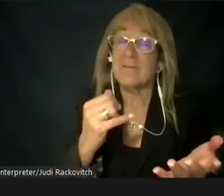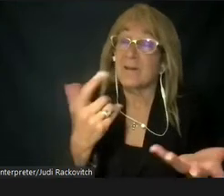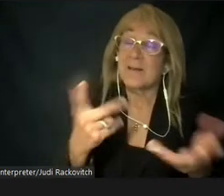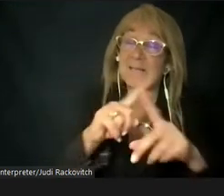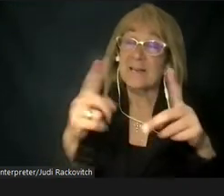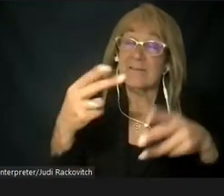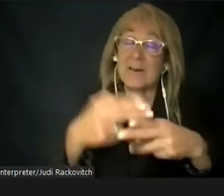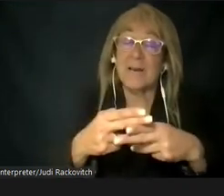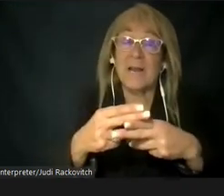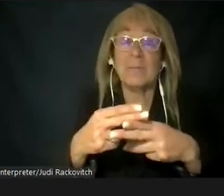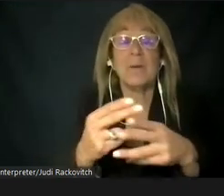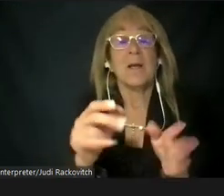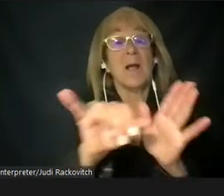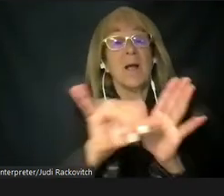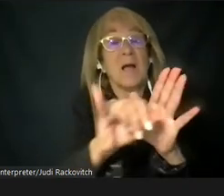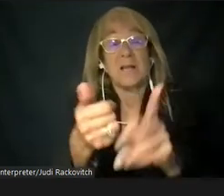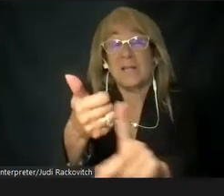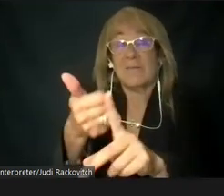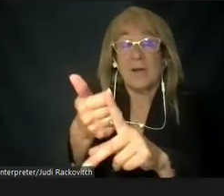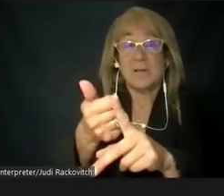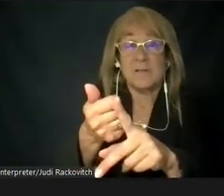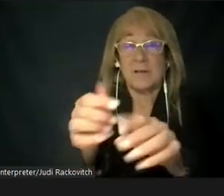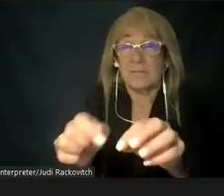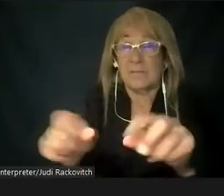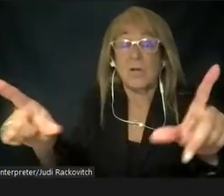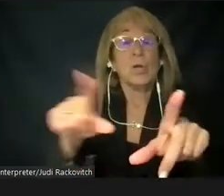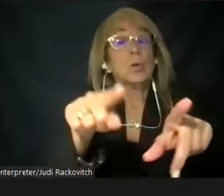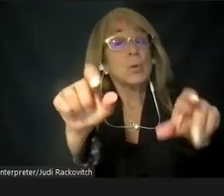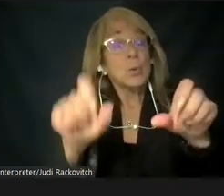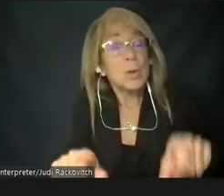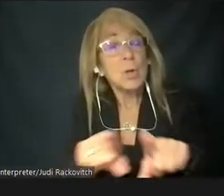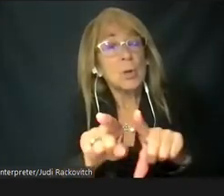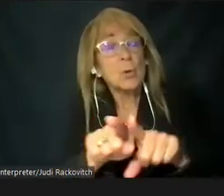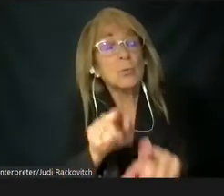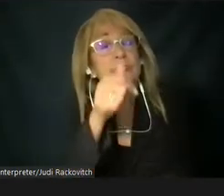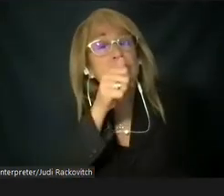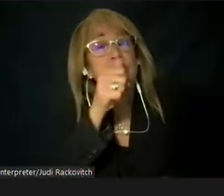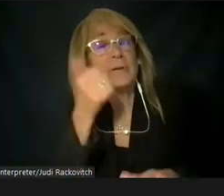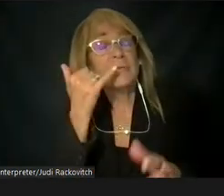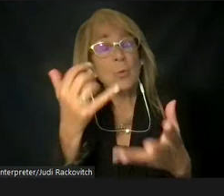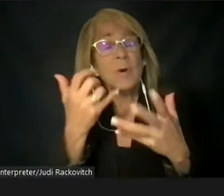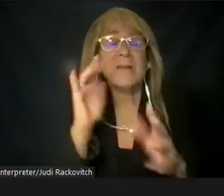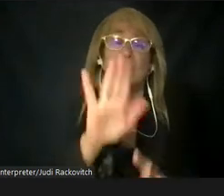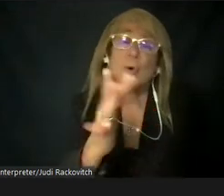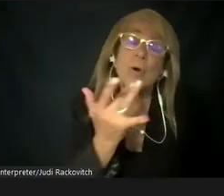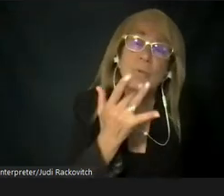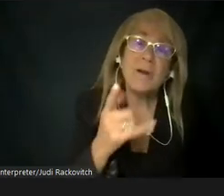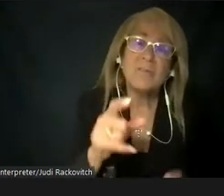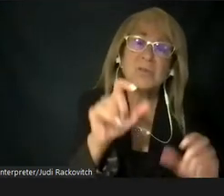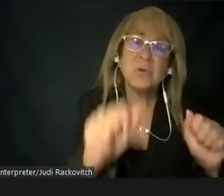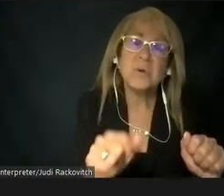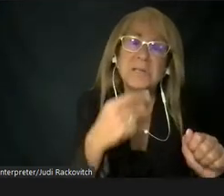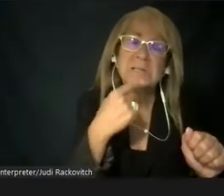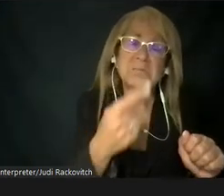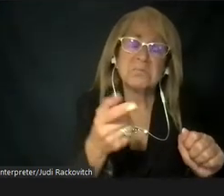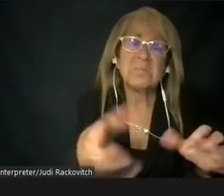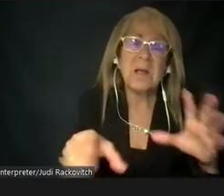You may also request to speak anonymously. If this is your preference, please indicate this in the Q&A function.